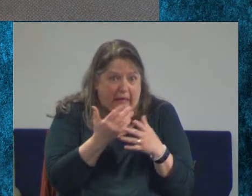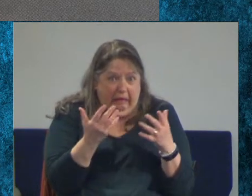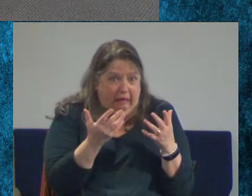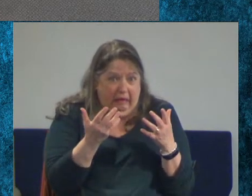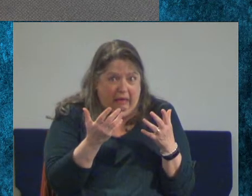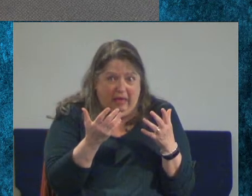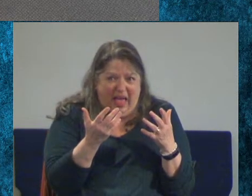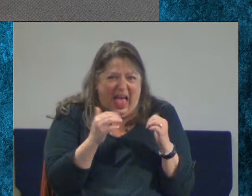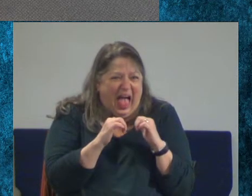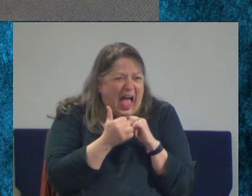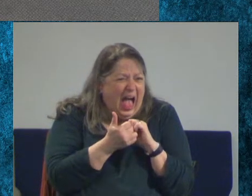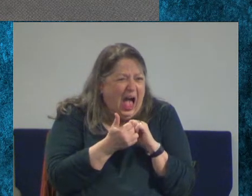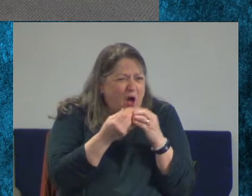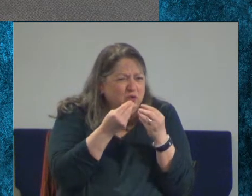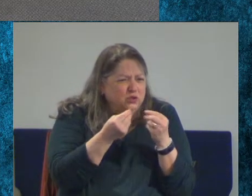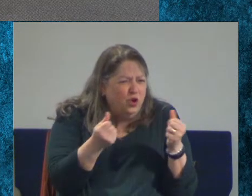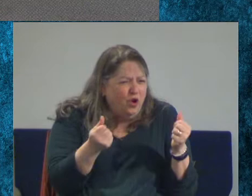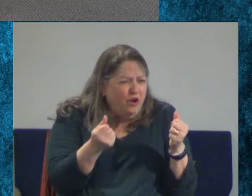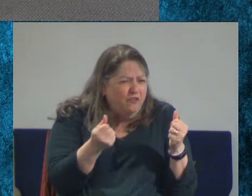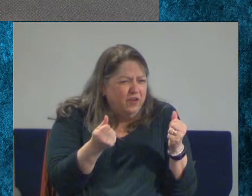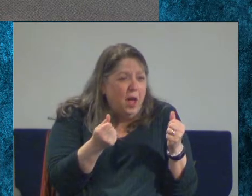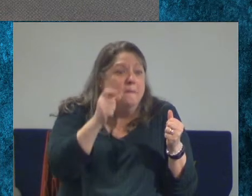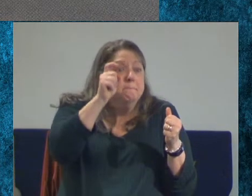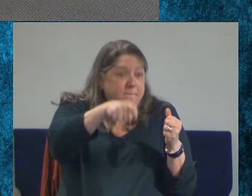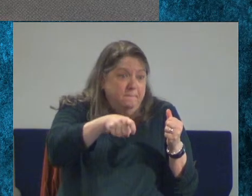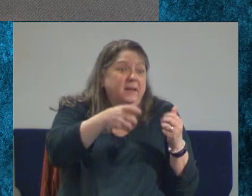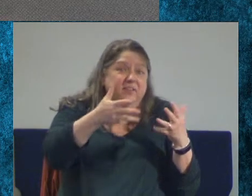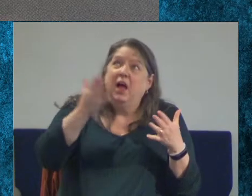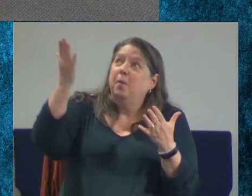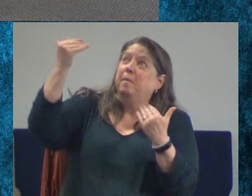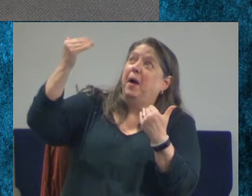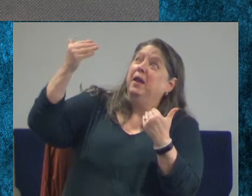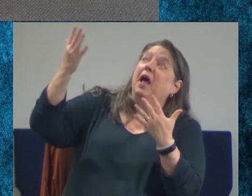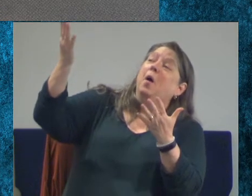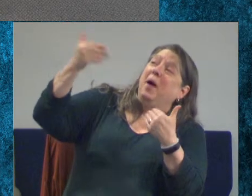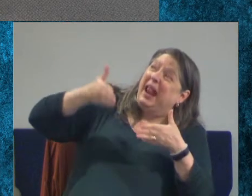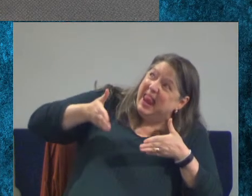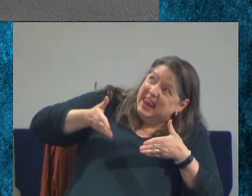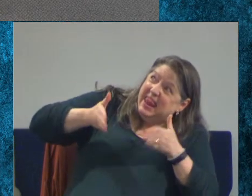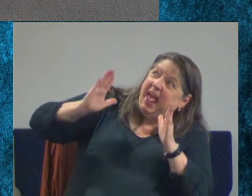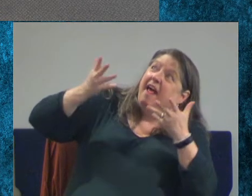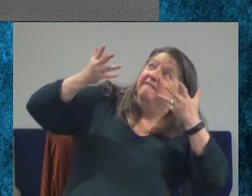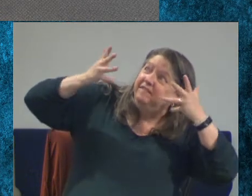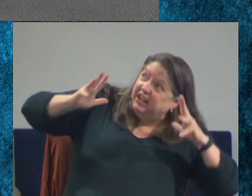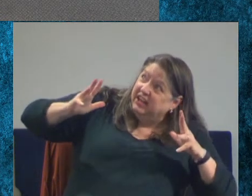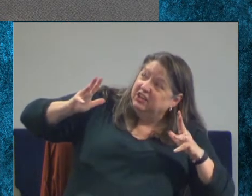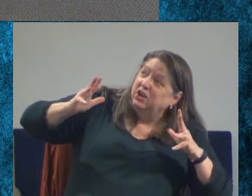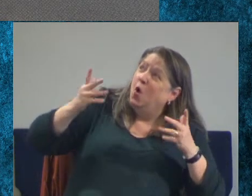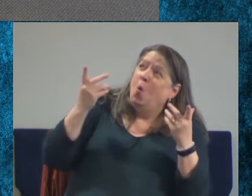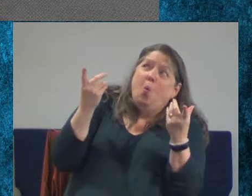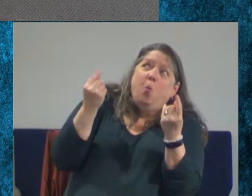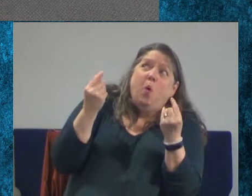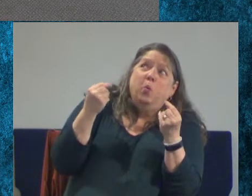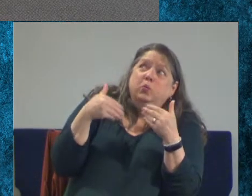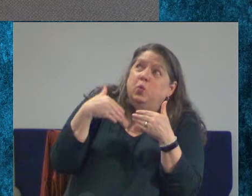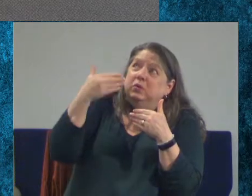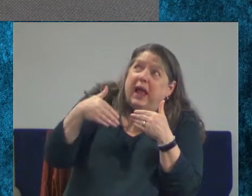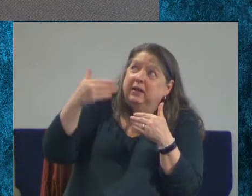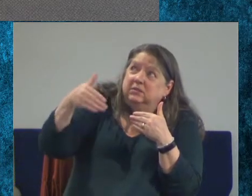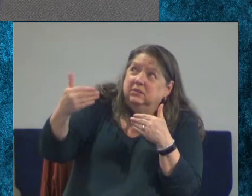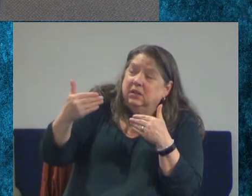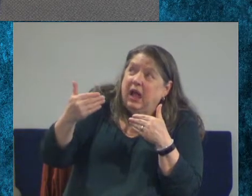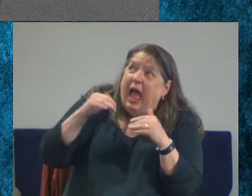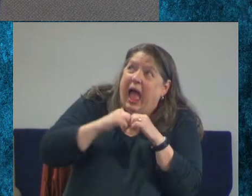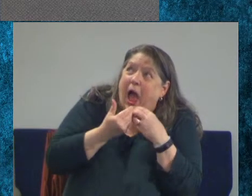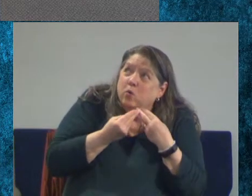business. God is not finished yet. We must allow him to finish his work. And we must take the steps we need to take as Paul leaves